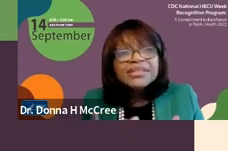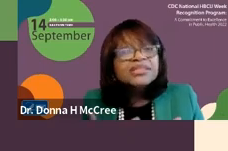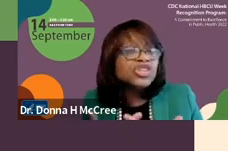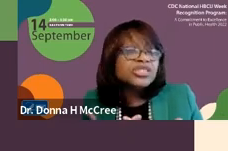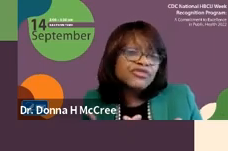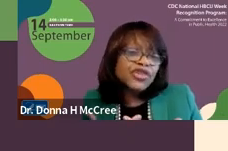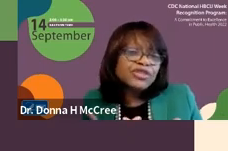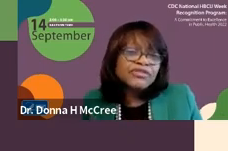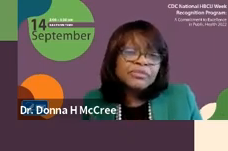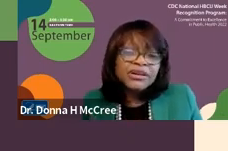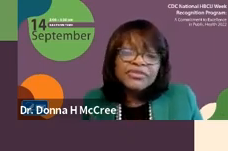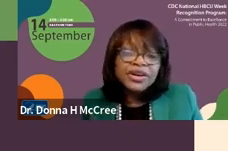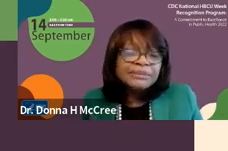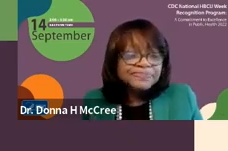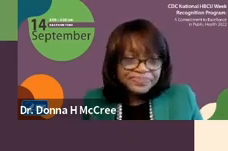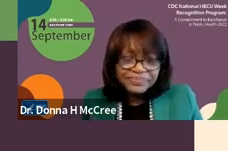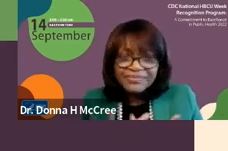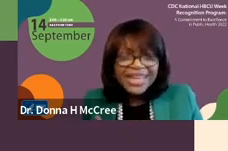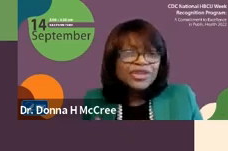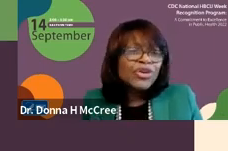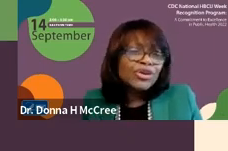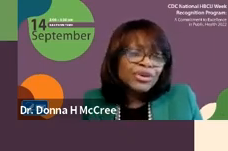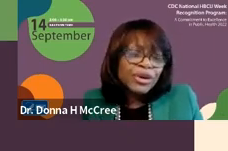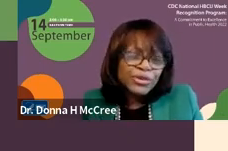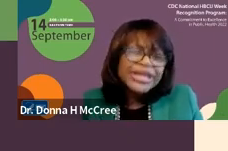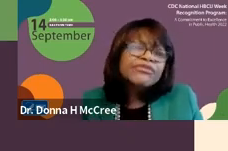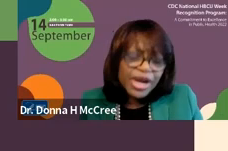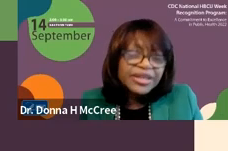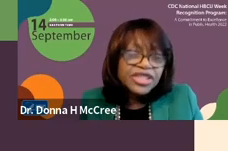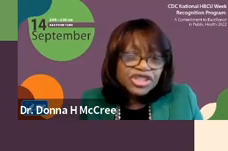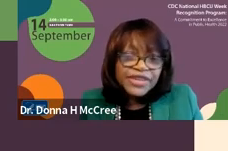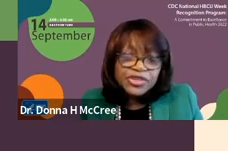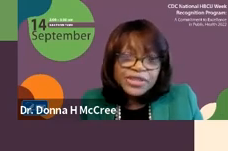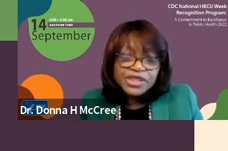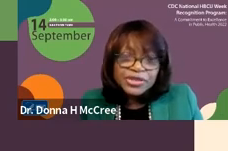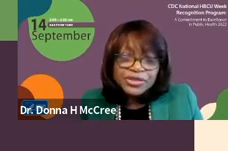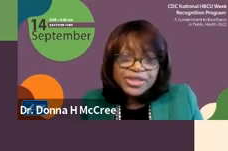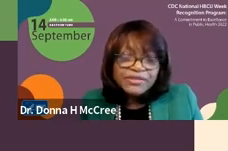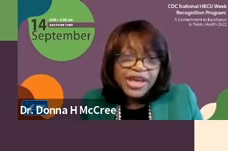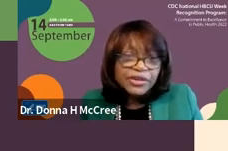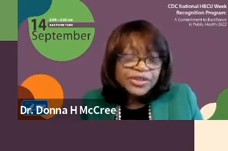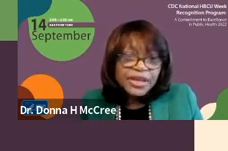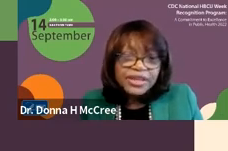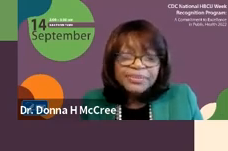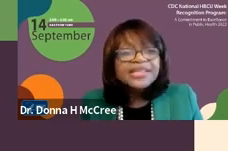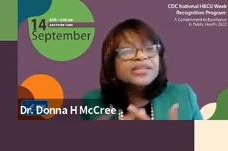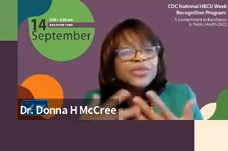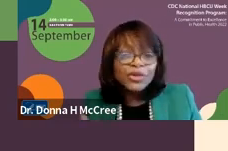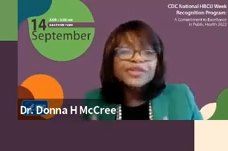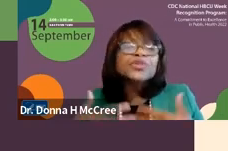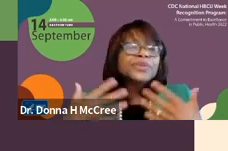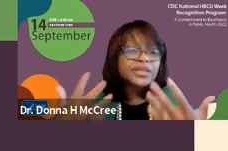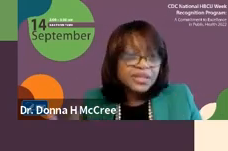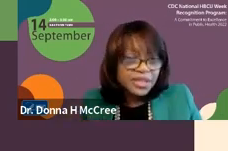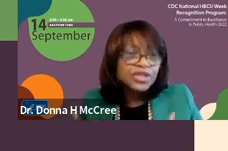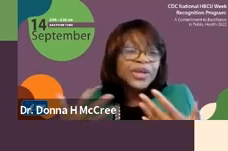in this. And this is just the first of an inaugural week of recognition of HBCUs and the values that they place. And we